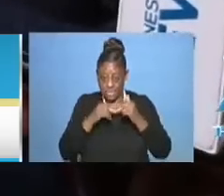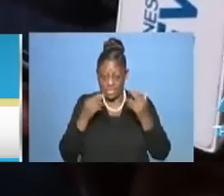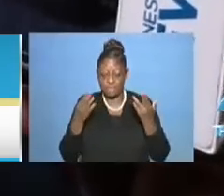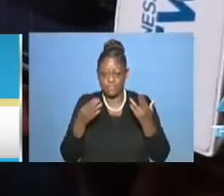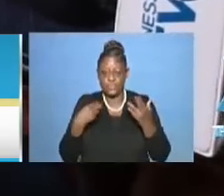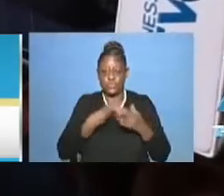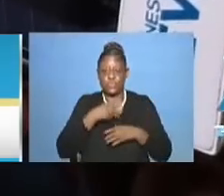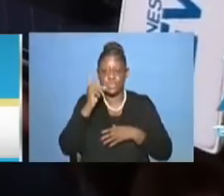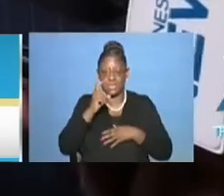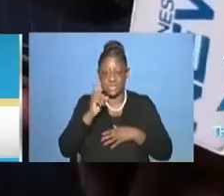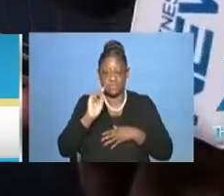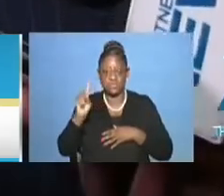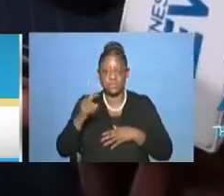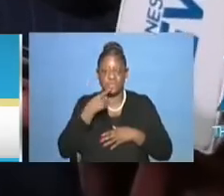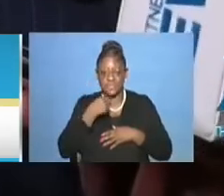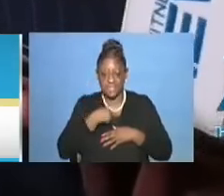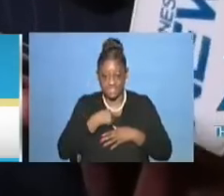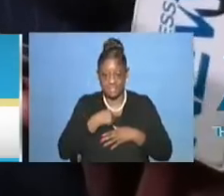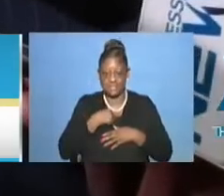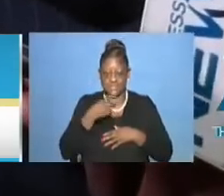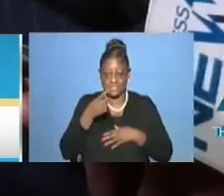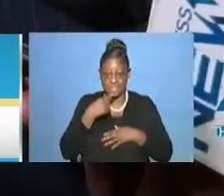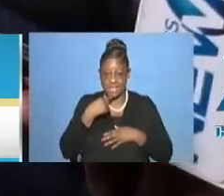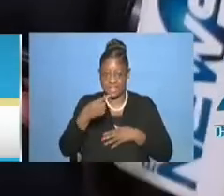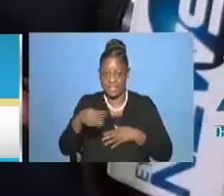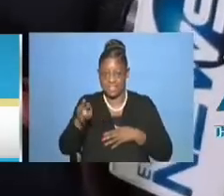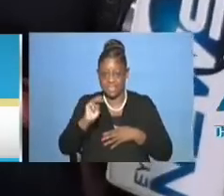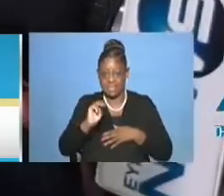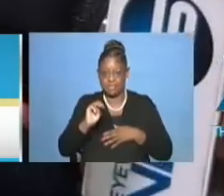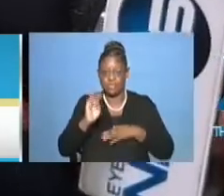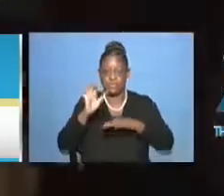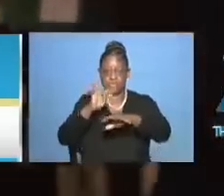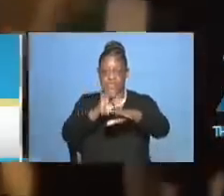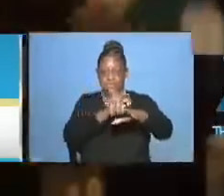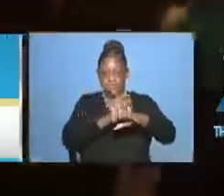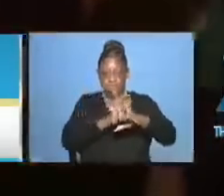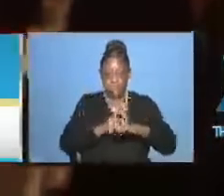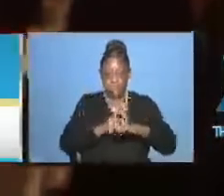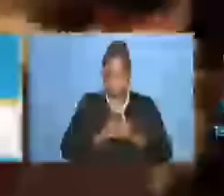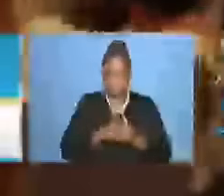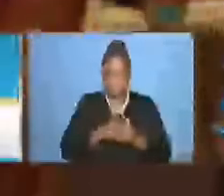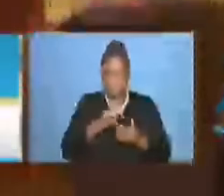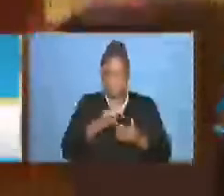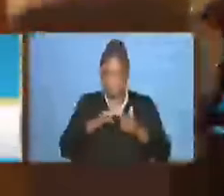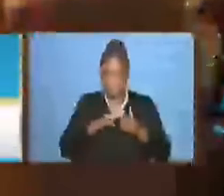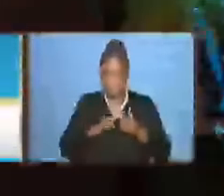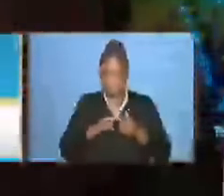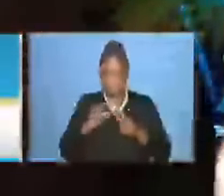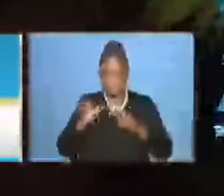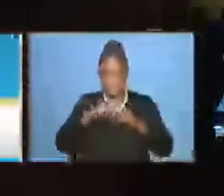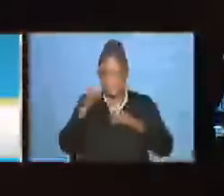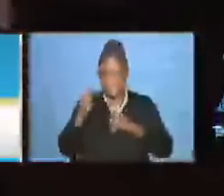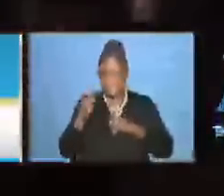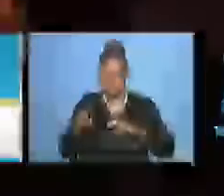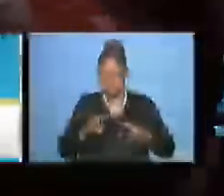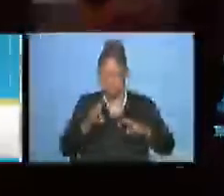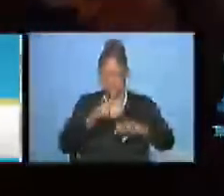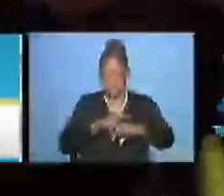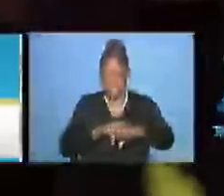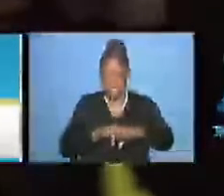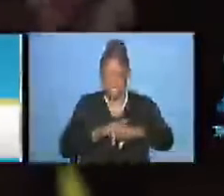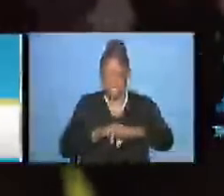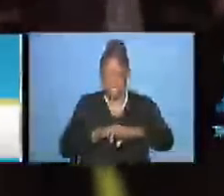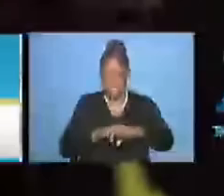Bahamas, it follows that we have to go abroad to reach them. The next travel mission by tourism officials is